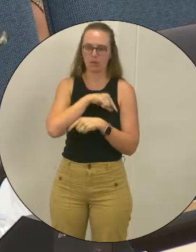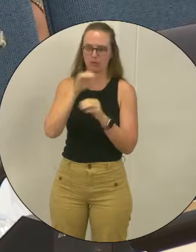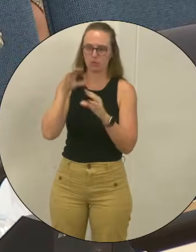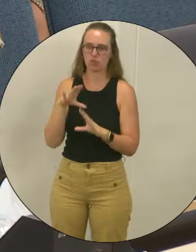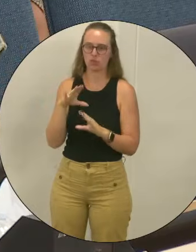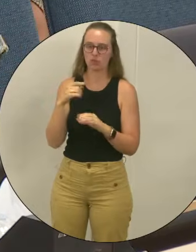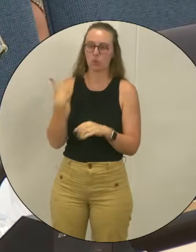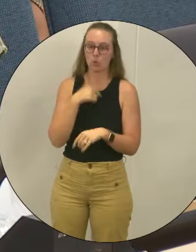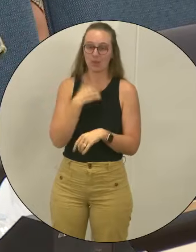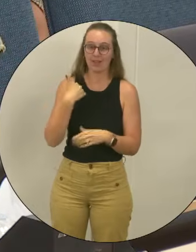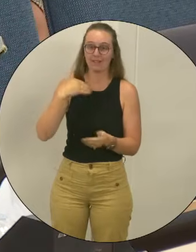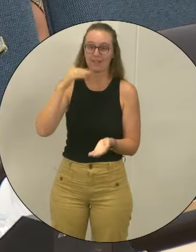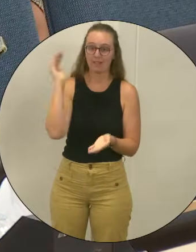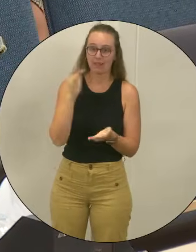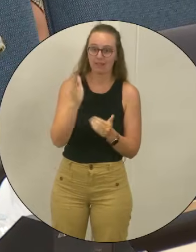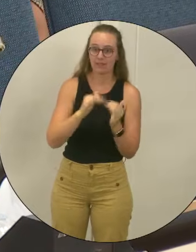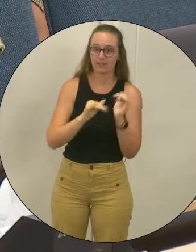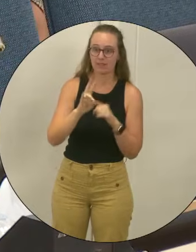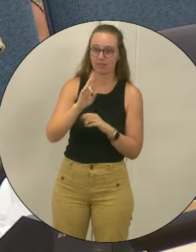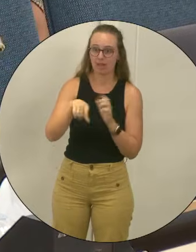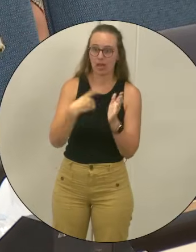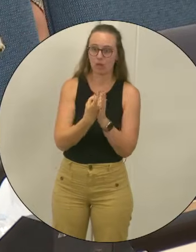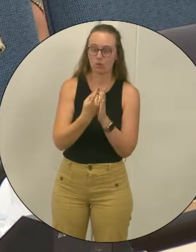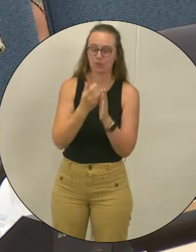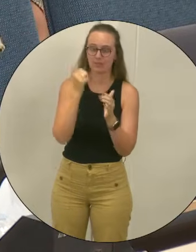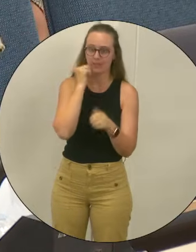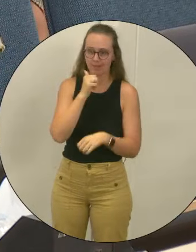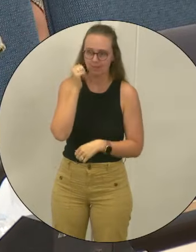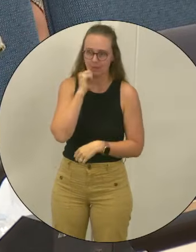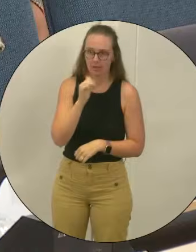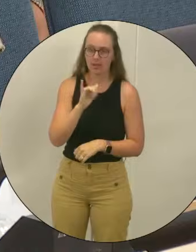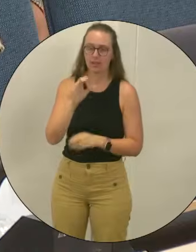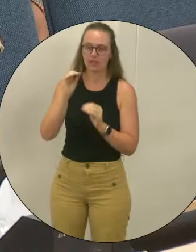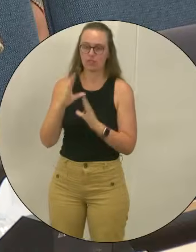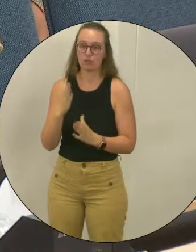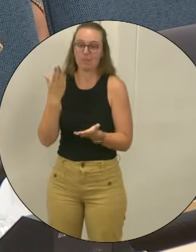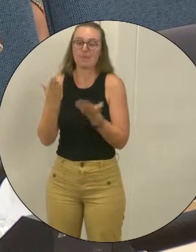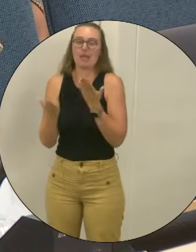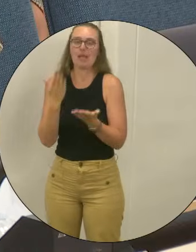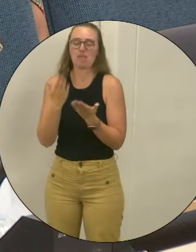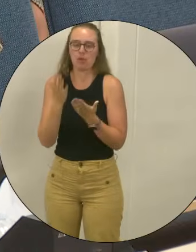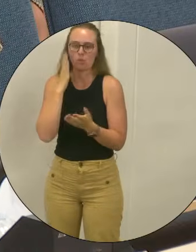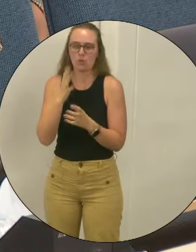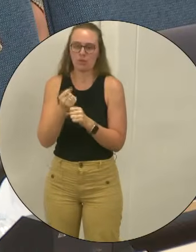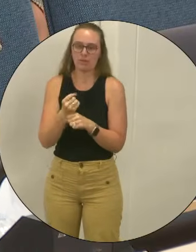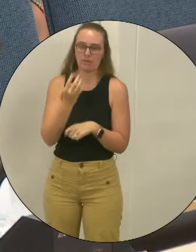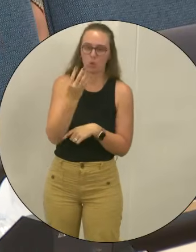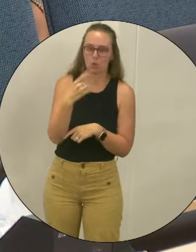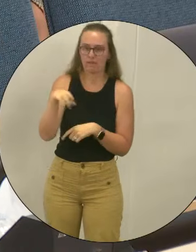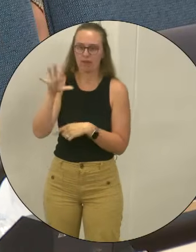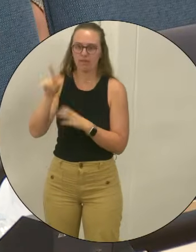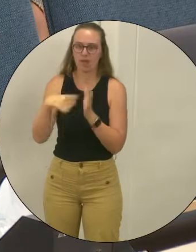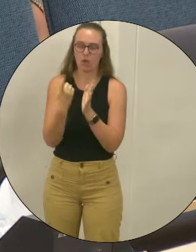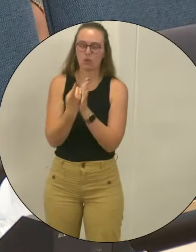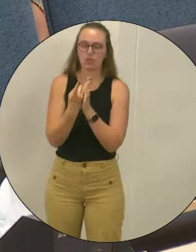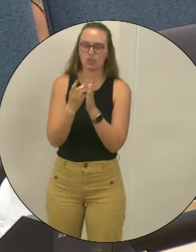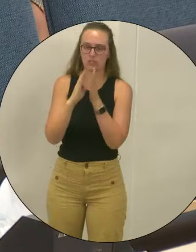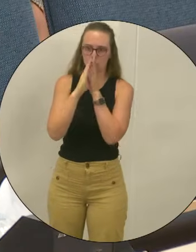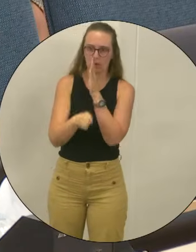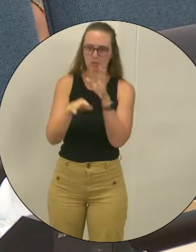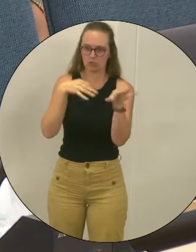instruction. We have less than 7 hours in a day, and a teacher maybe will spend 4 to 5 hours in